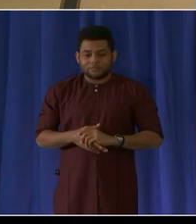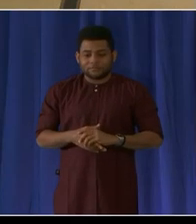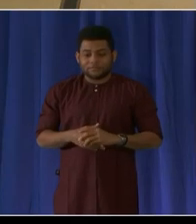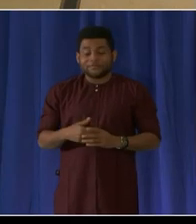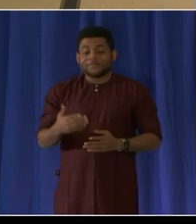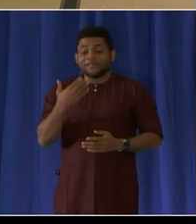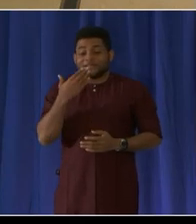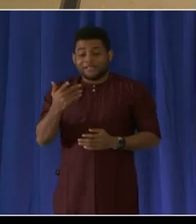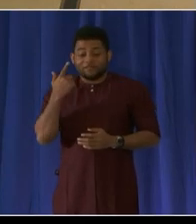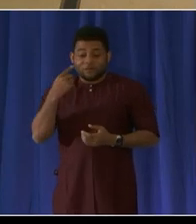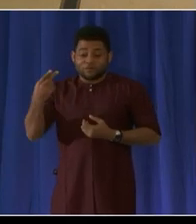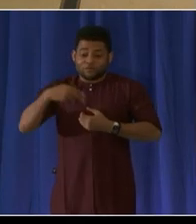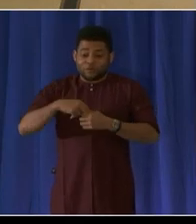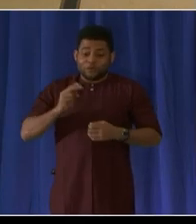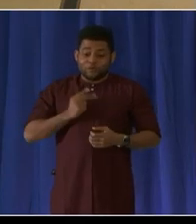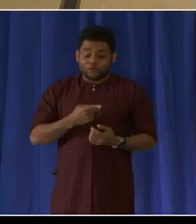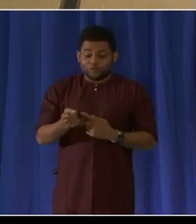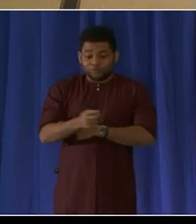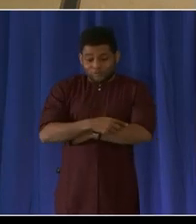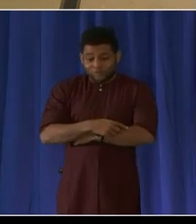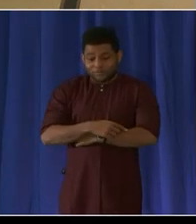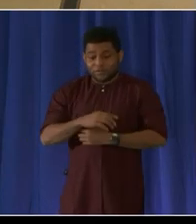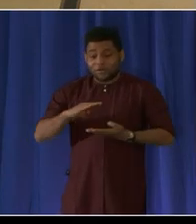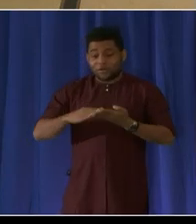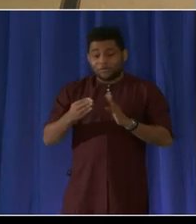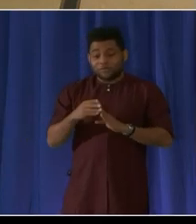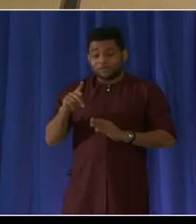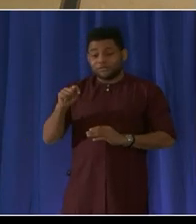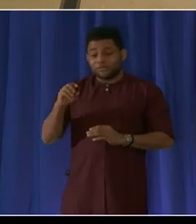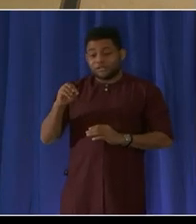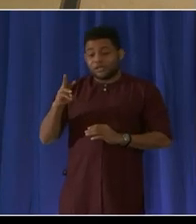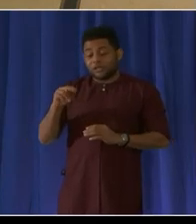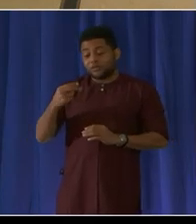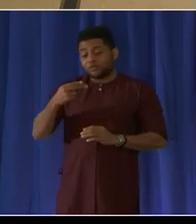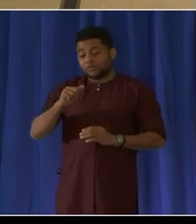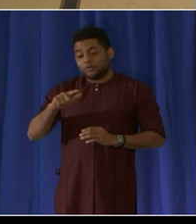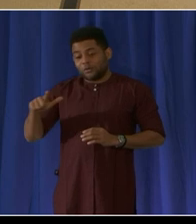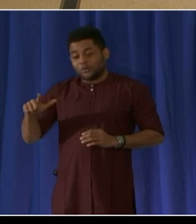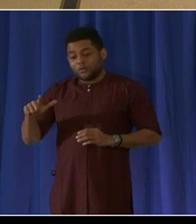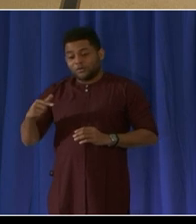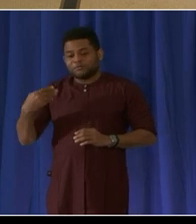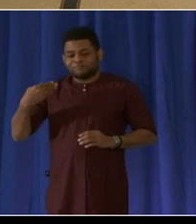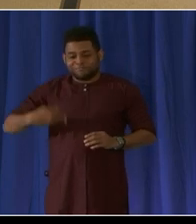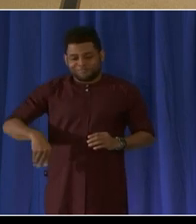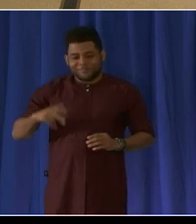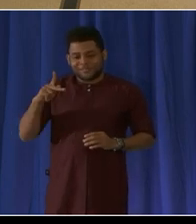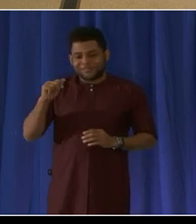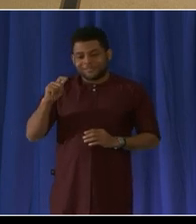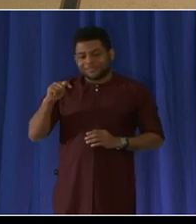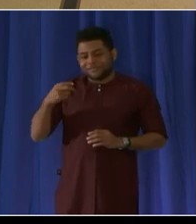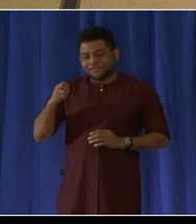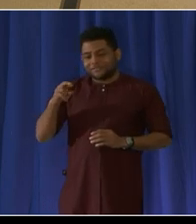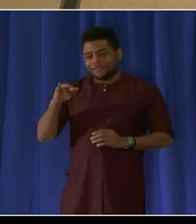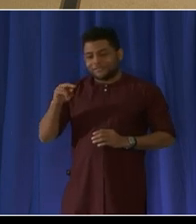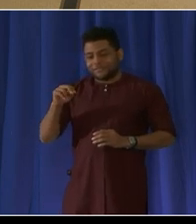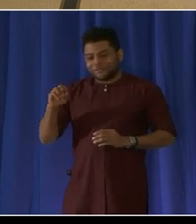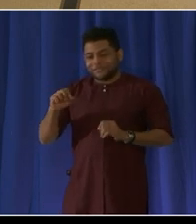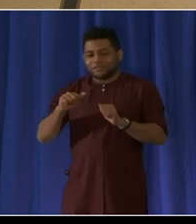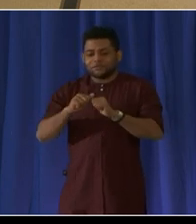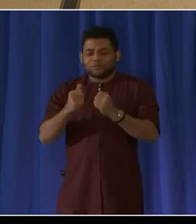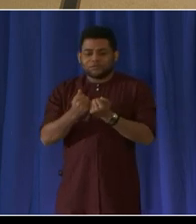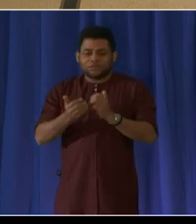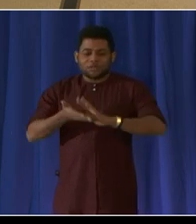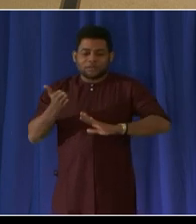Thank you for joining us for today's Community Telephone Town Hall. My name is Catherine Vegas, and I'm the Associate Director Operations for the